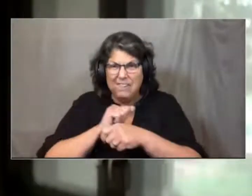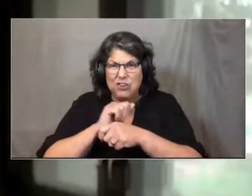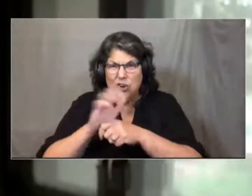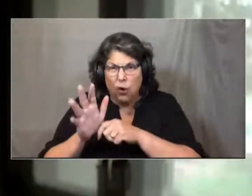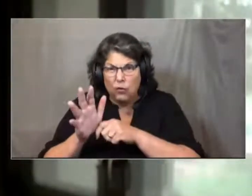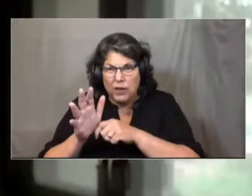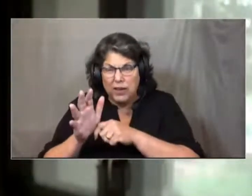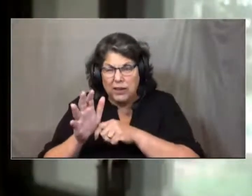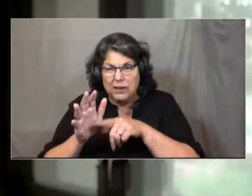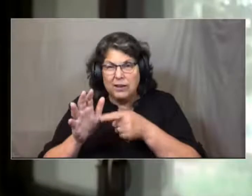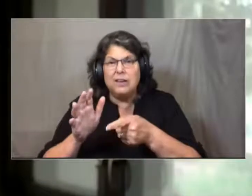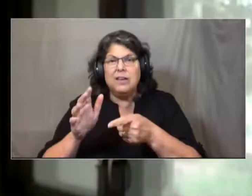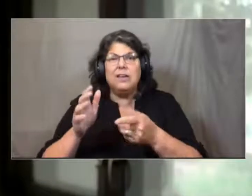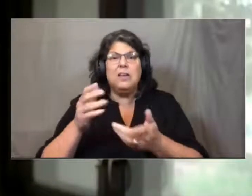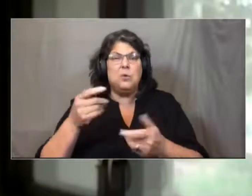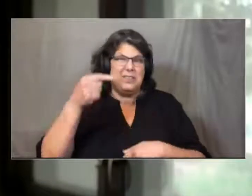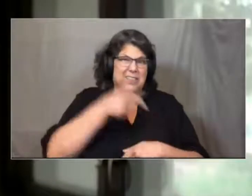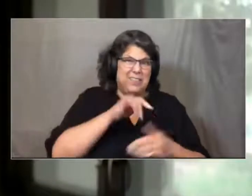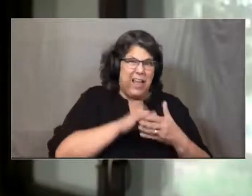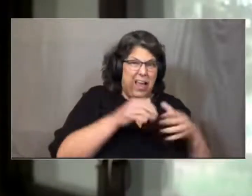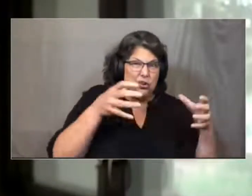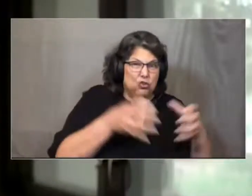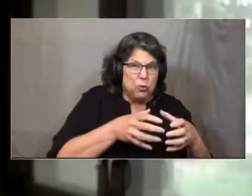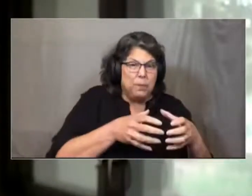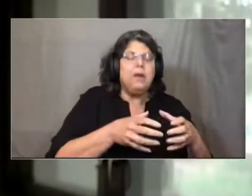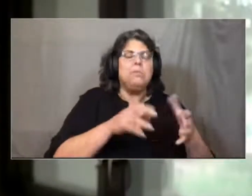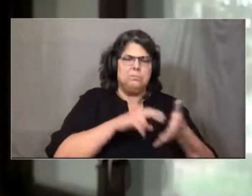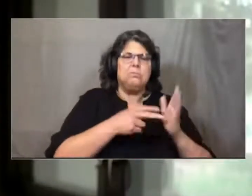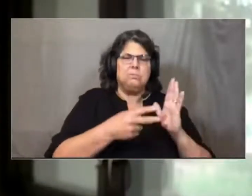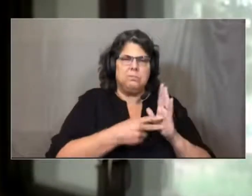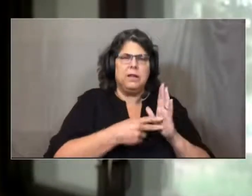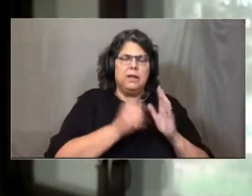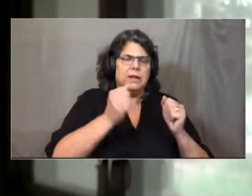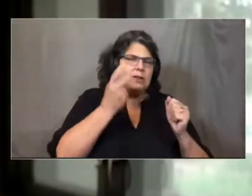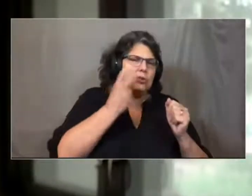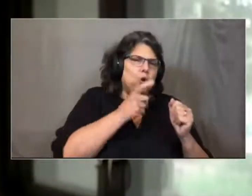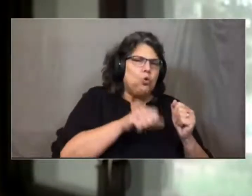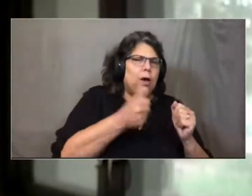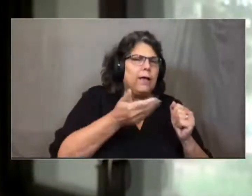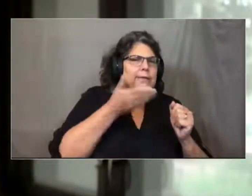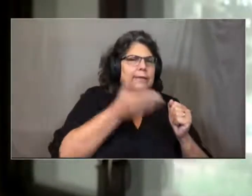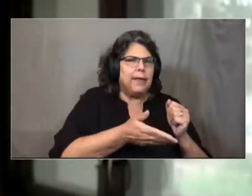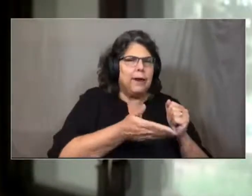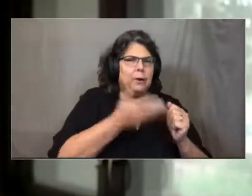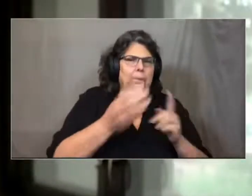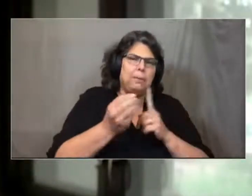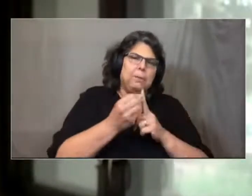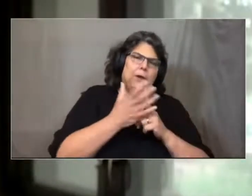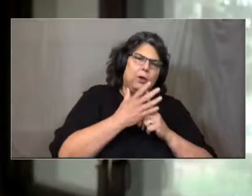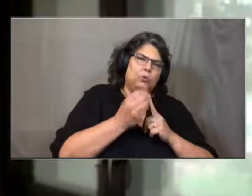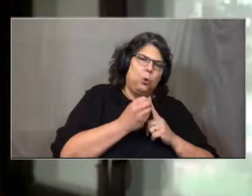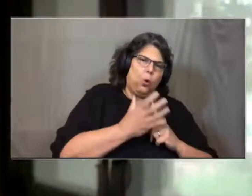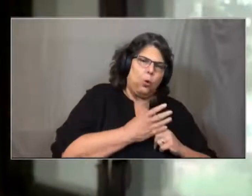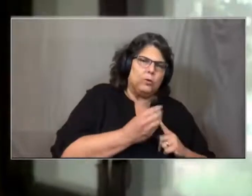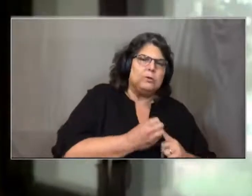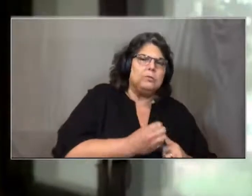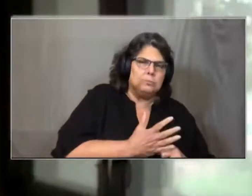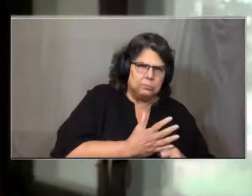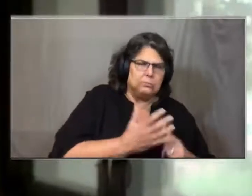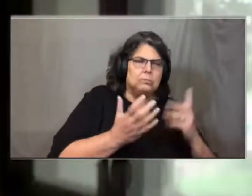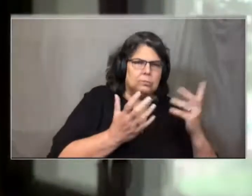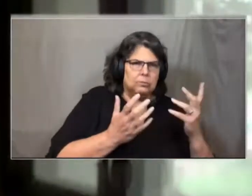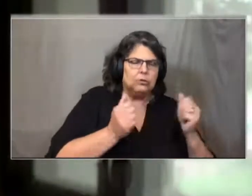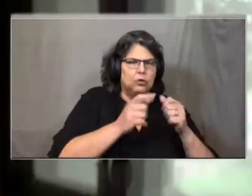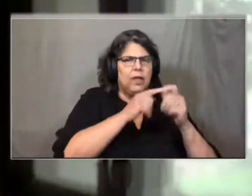it easier to track down those people who may have been at an event with a person who's